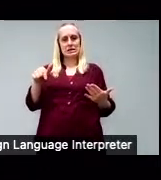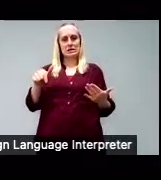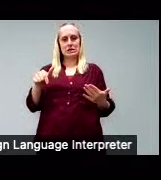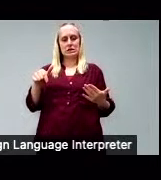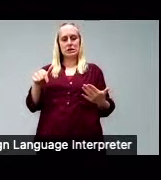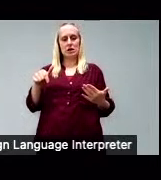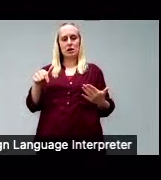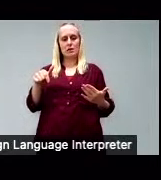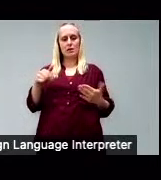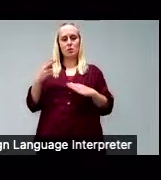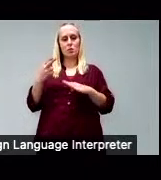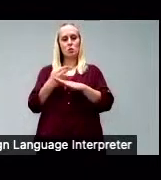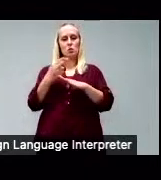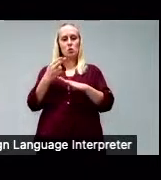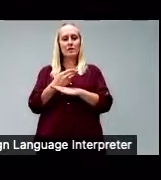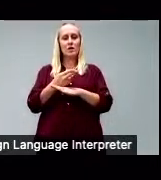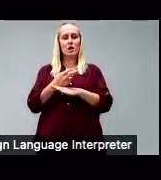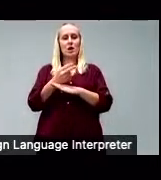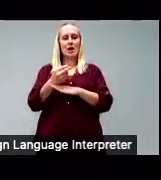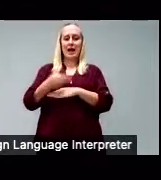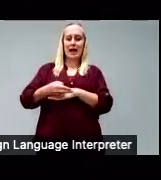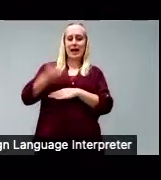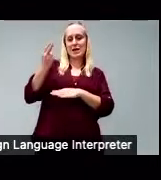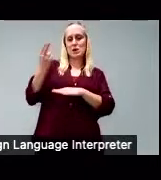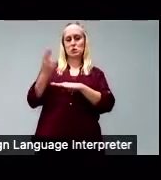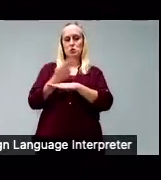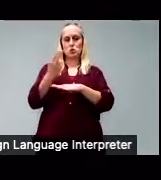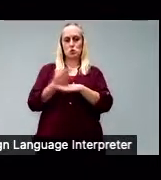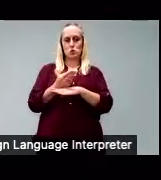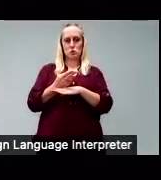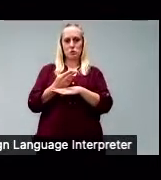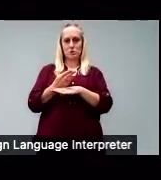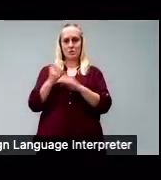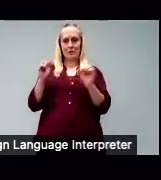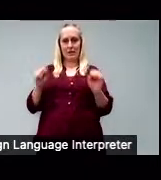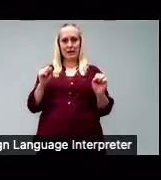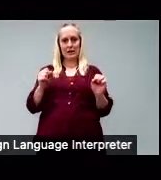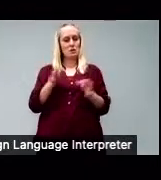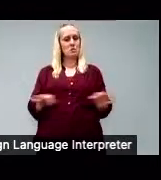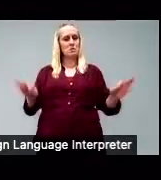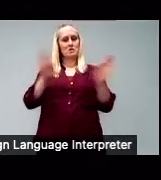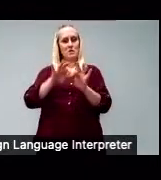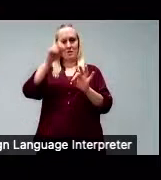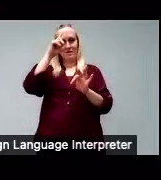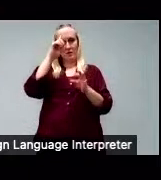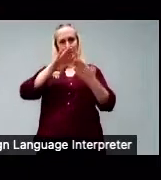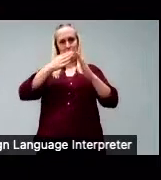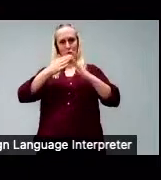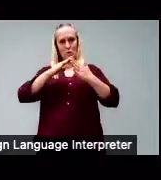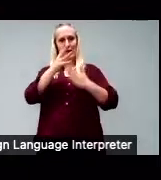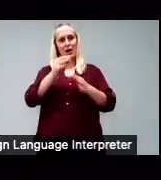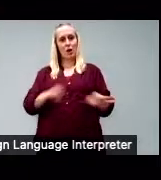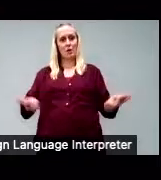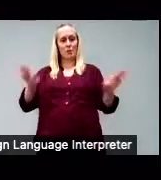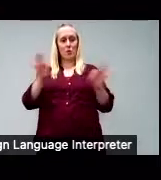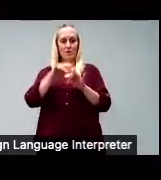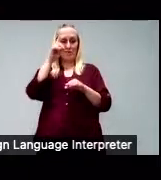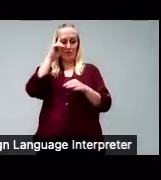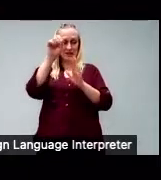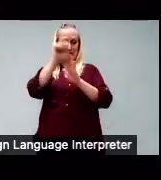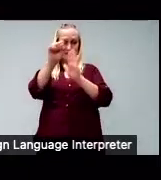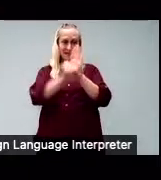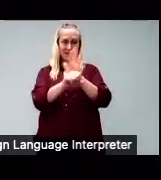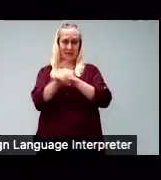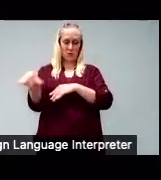its useful and highest use was super important for the community. It's also super important for the state as well.